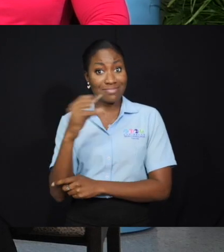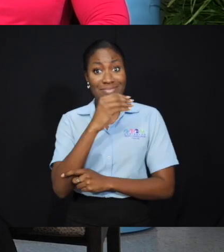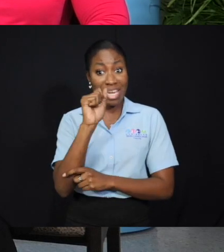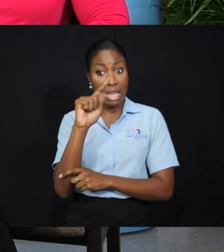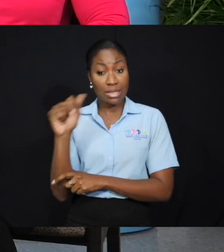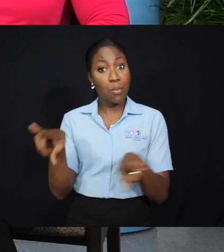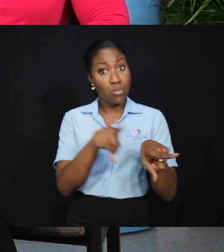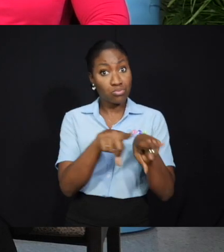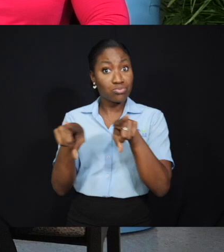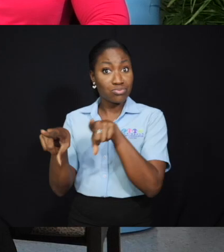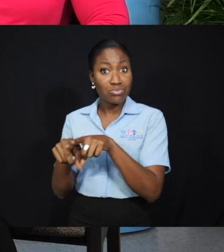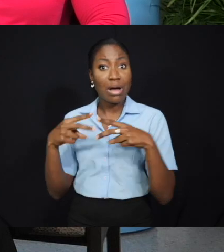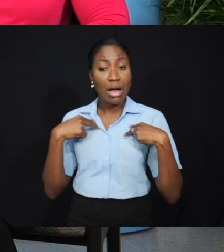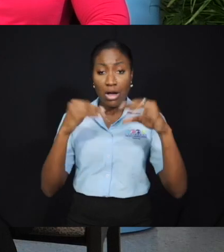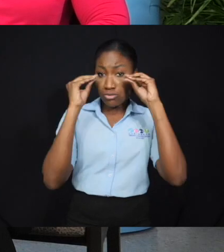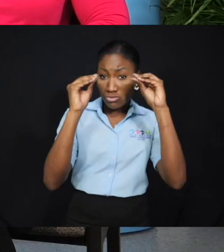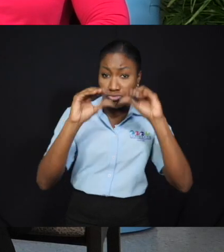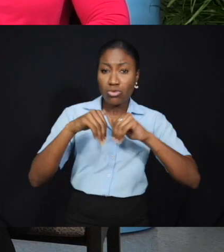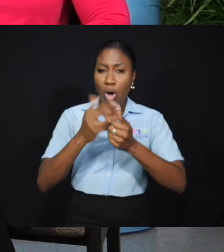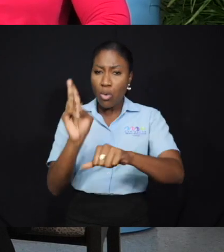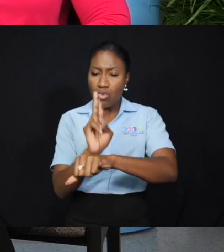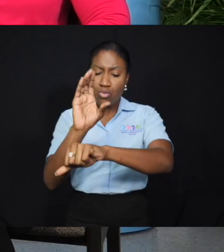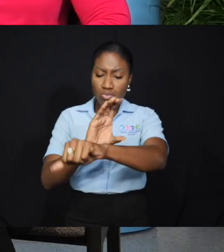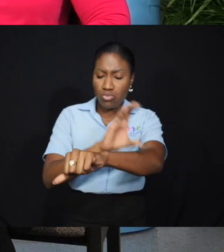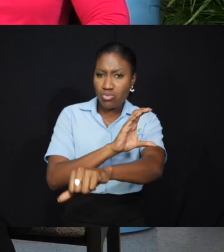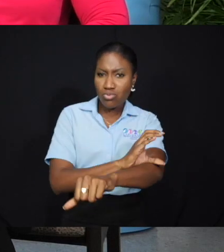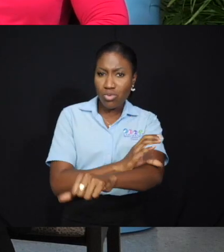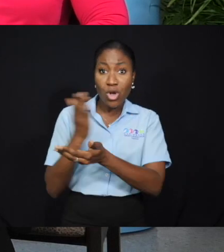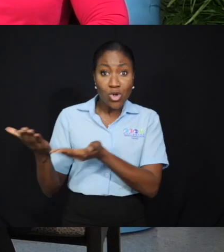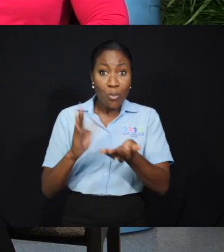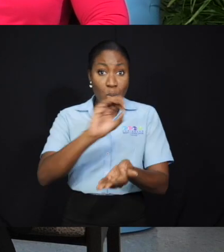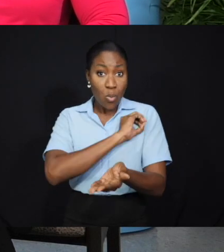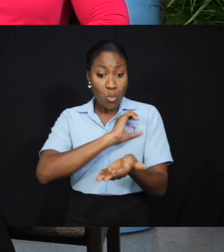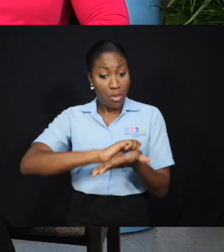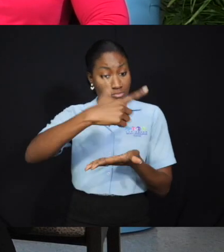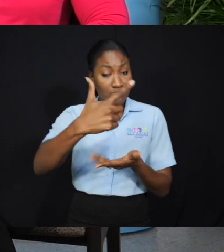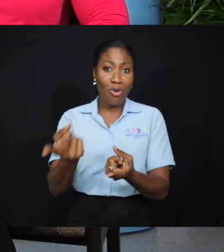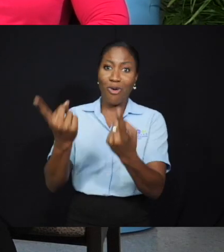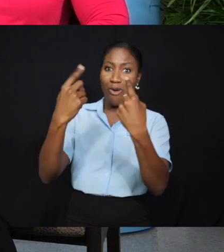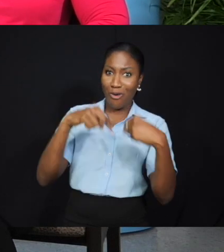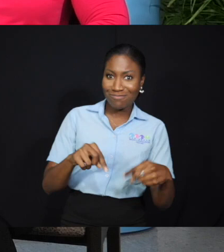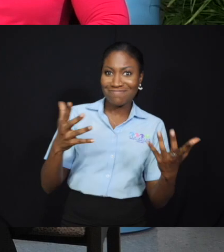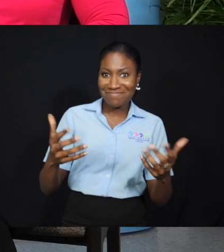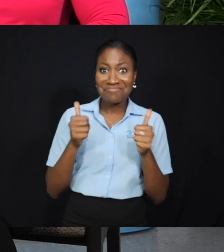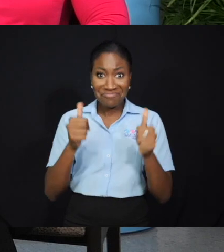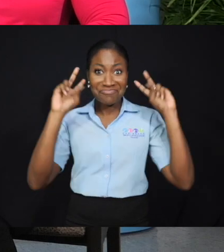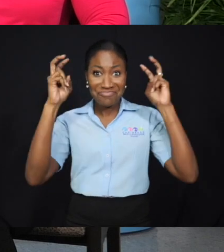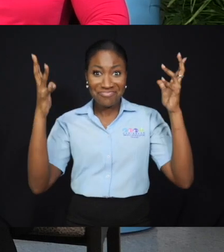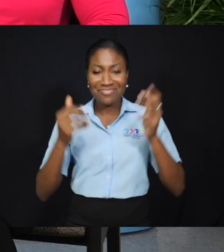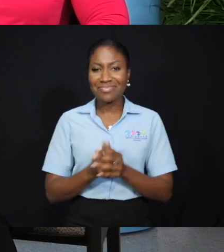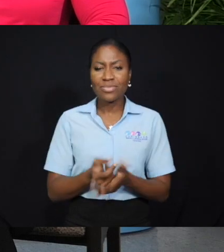offering courses in computer literacy, bring your device and come, lovely tagline.